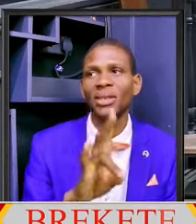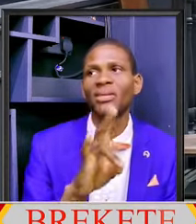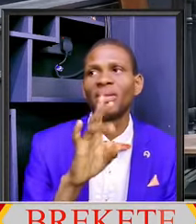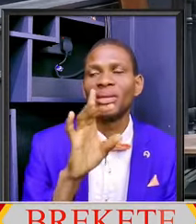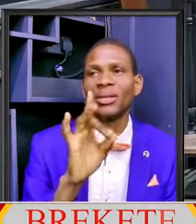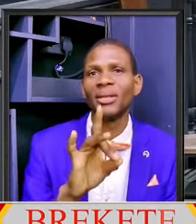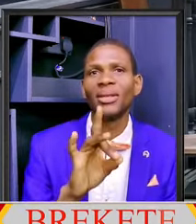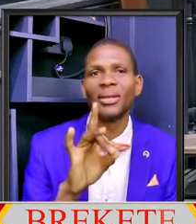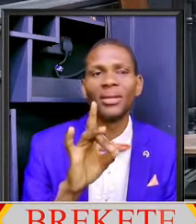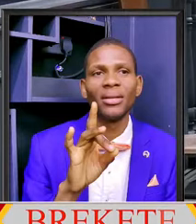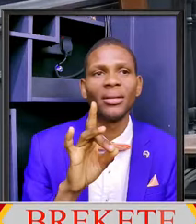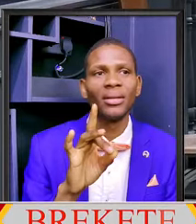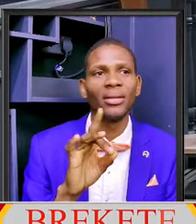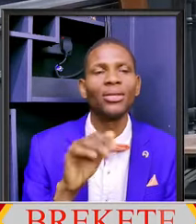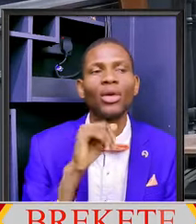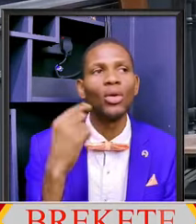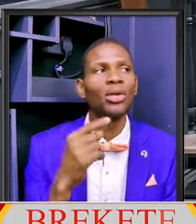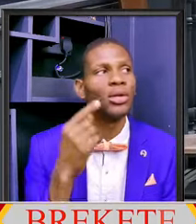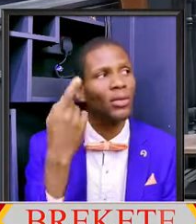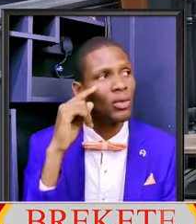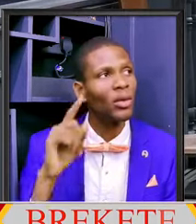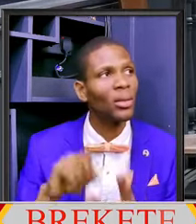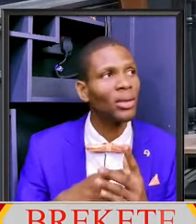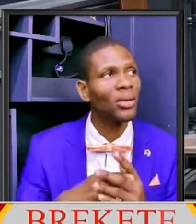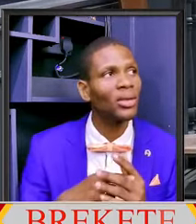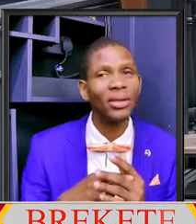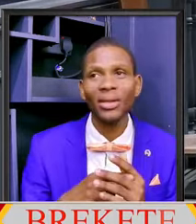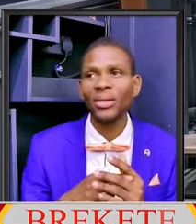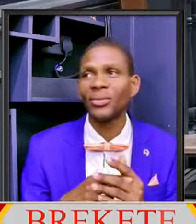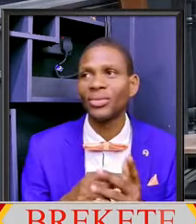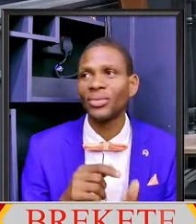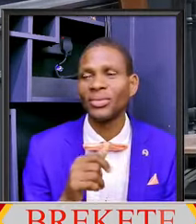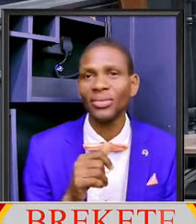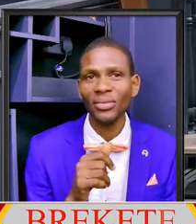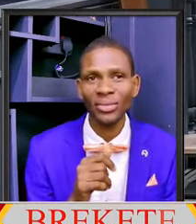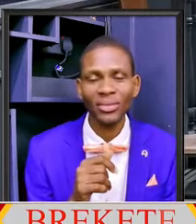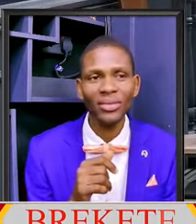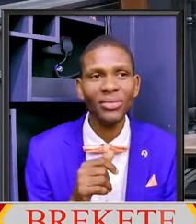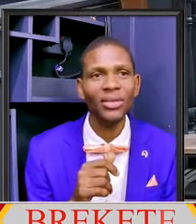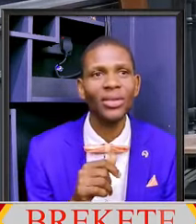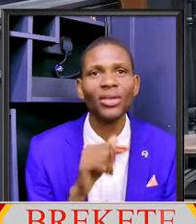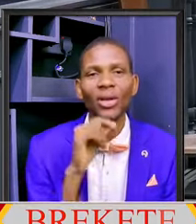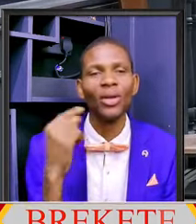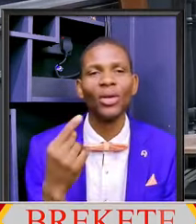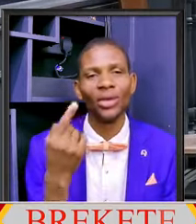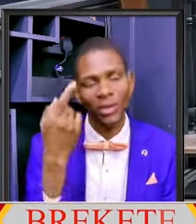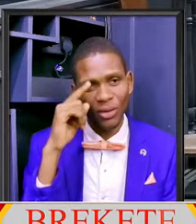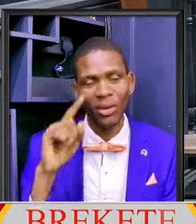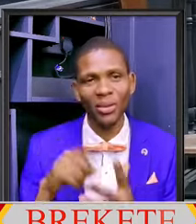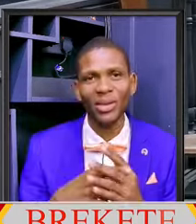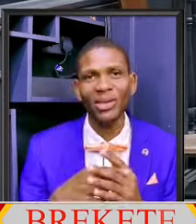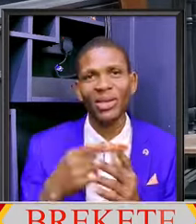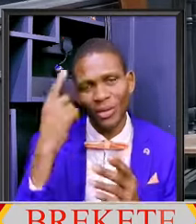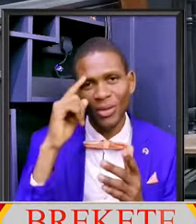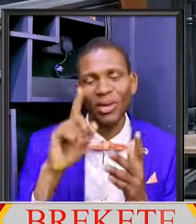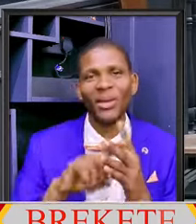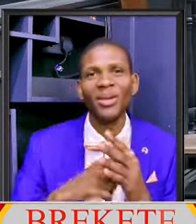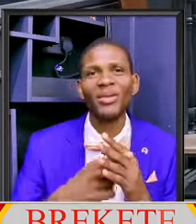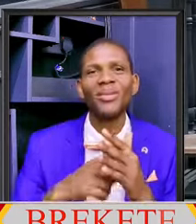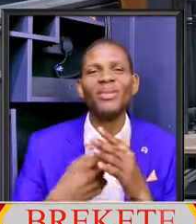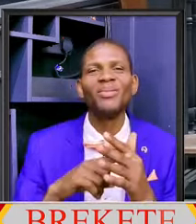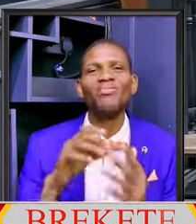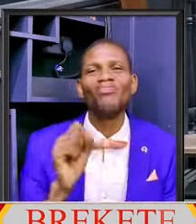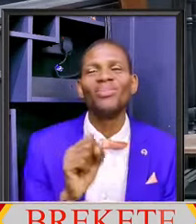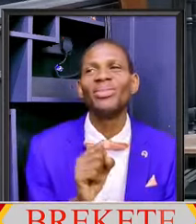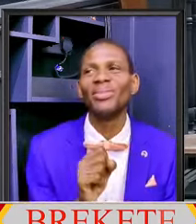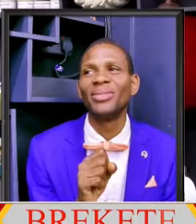081-7806. Not only for beans. Yes, sir. You never marry. Yes, so, sir. So not be only for beans. Beans. Okay, beans.